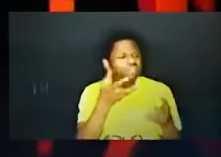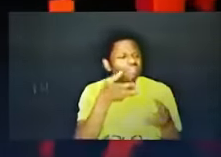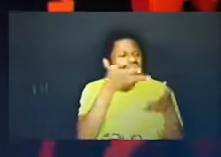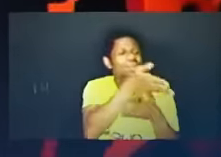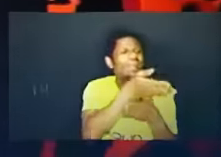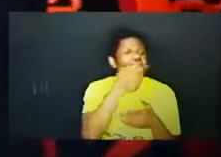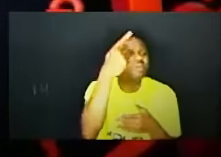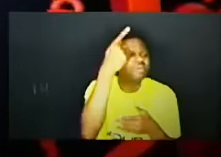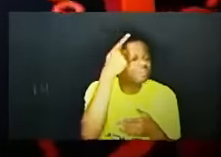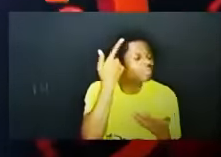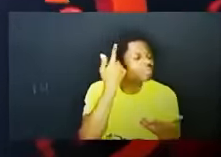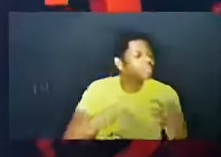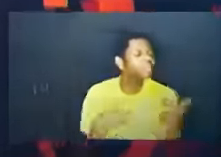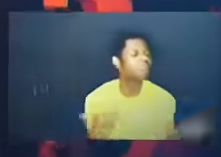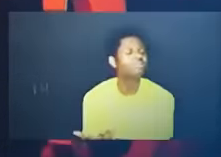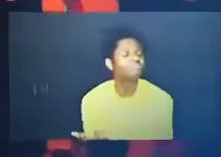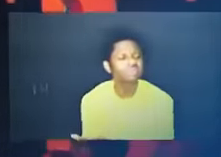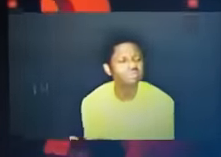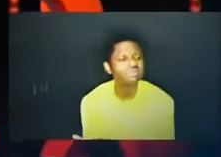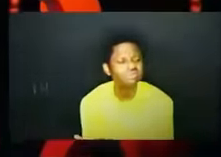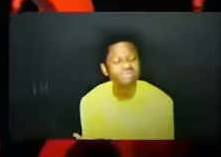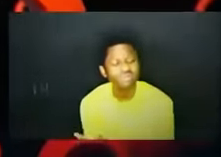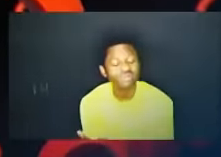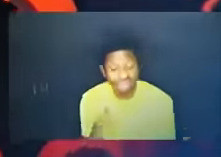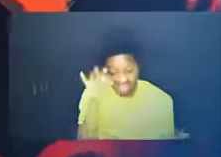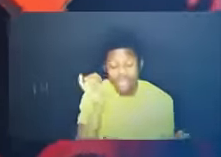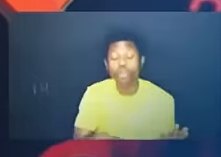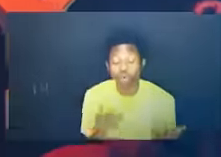this is what we want to look at